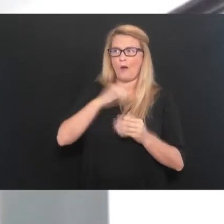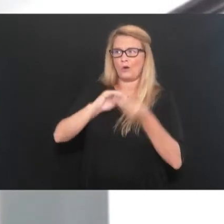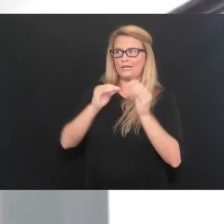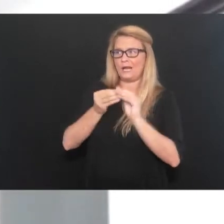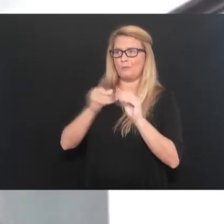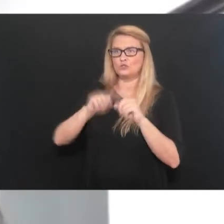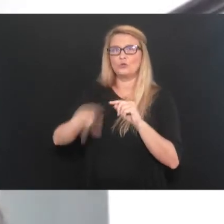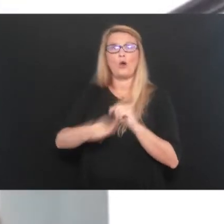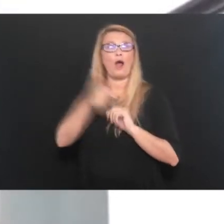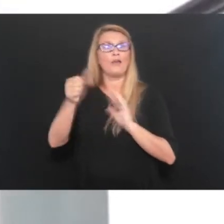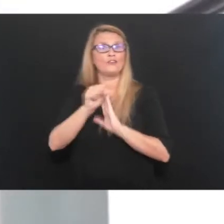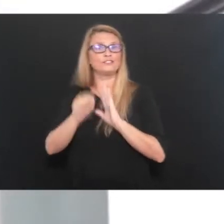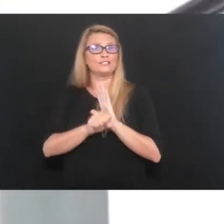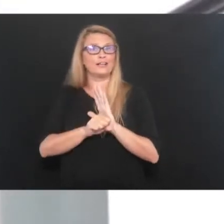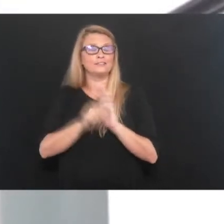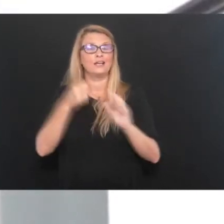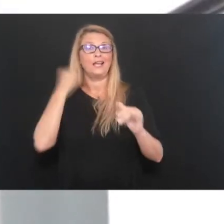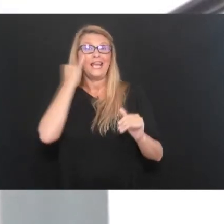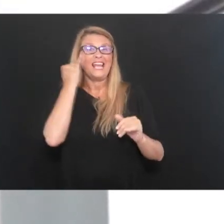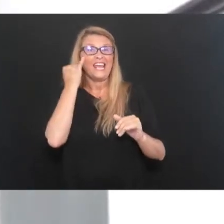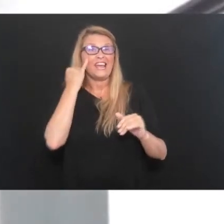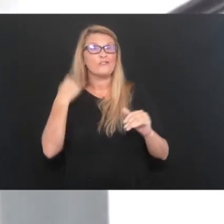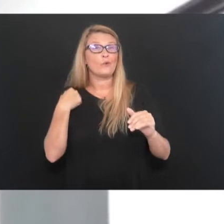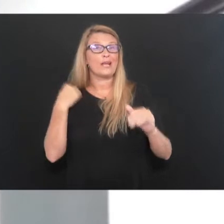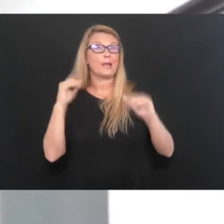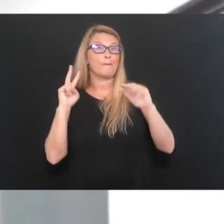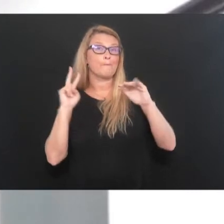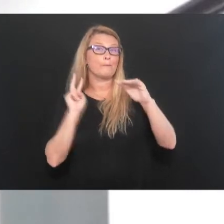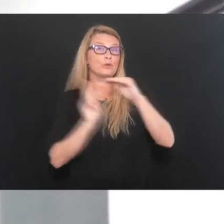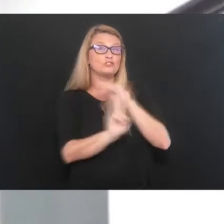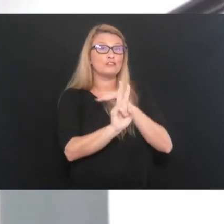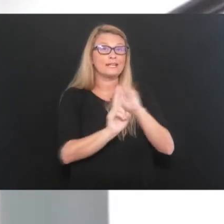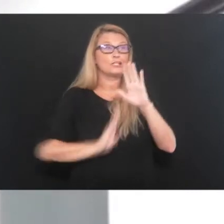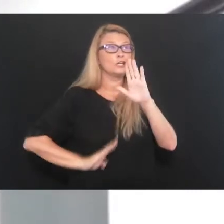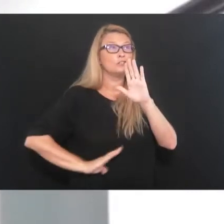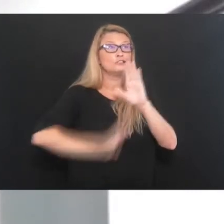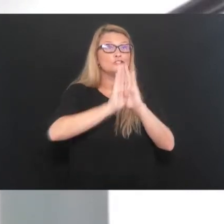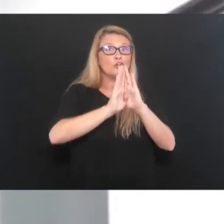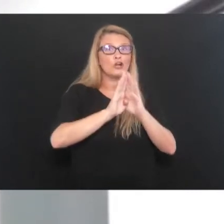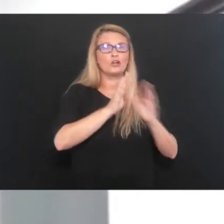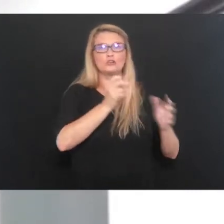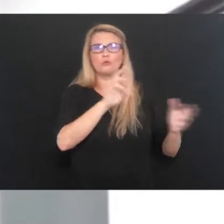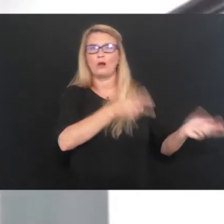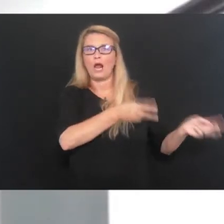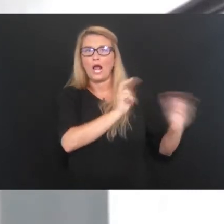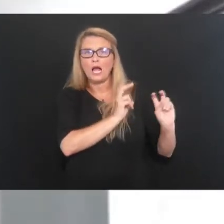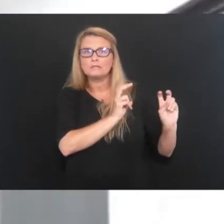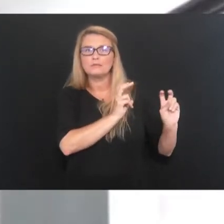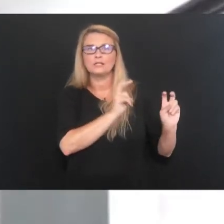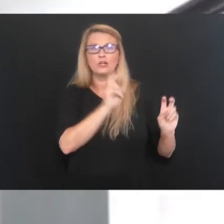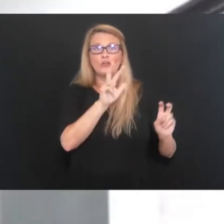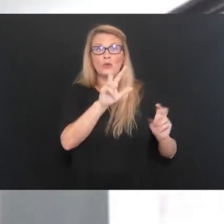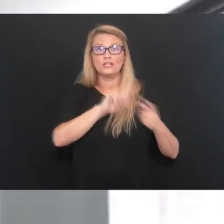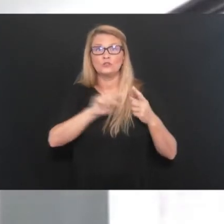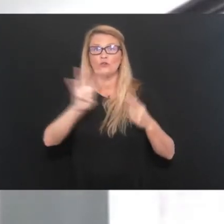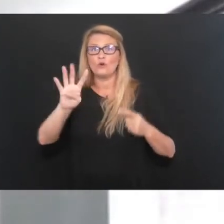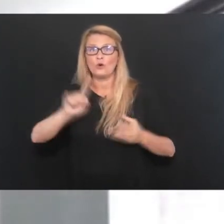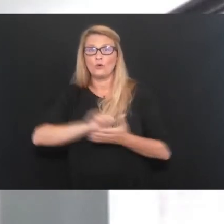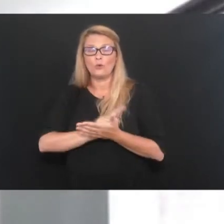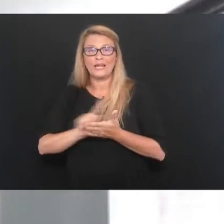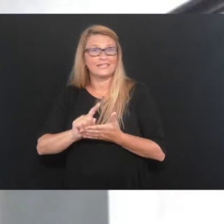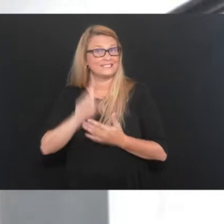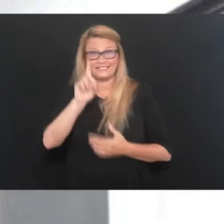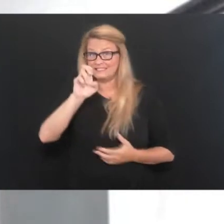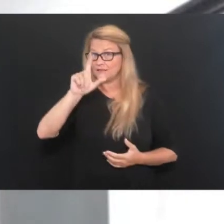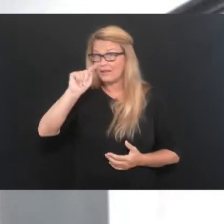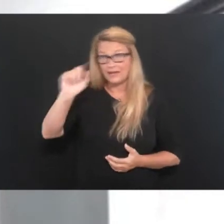were to predict any type of surges or what we're going to see in hospitalizations, I would say 3 to 4 weeks. But with Delta, as